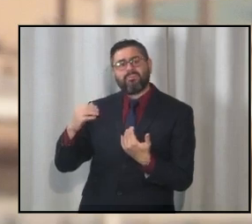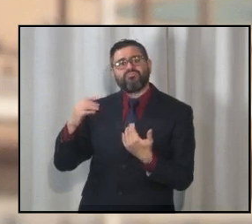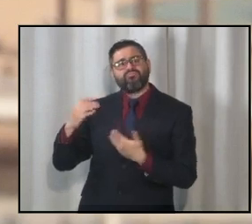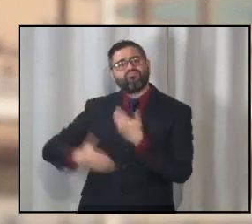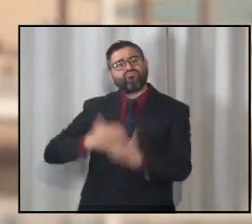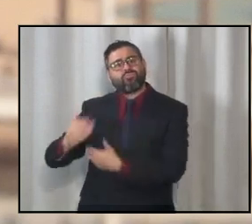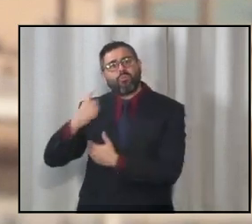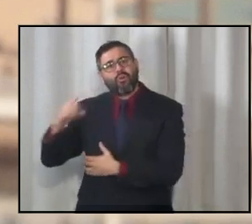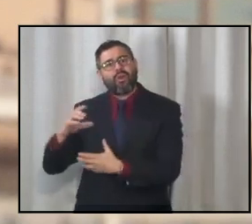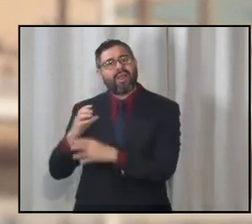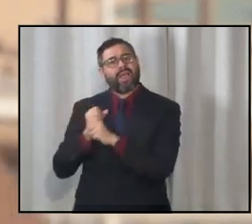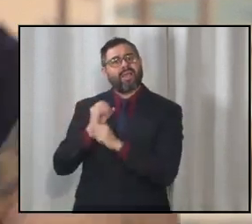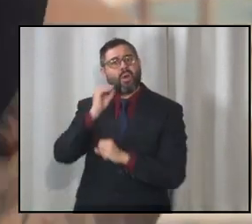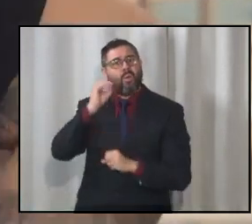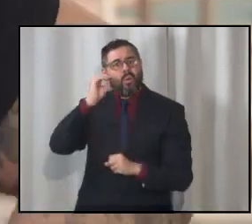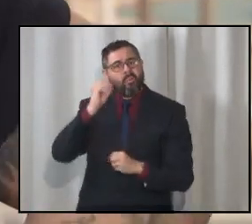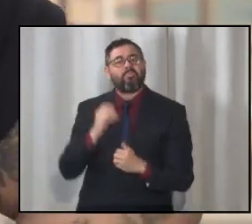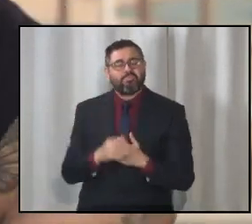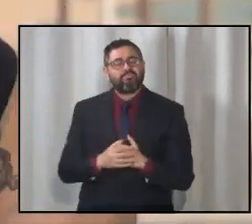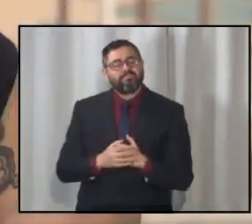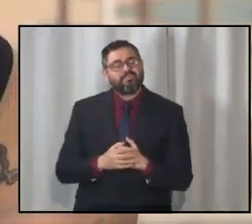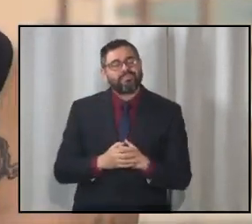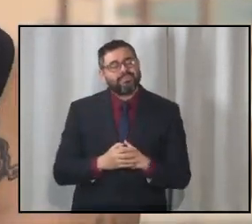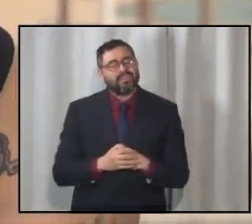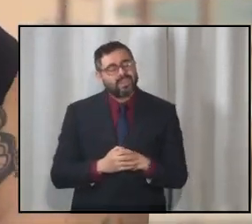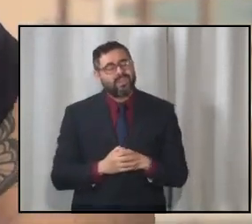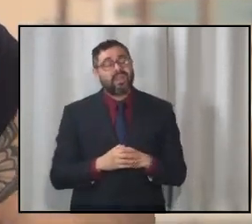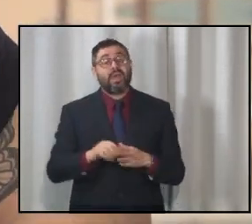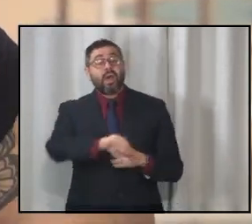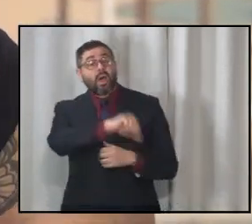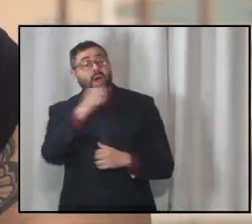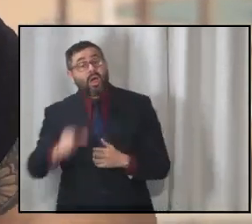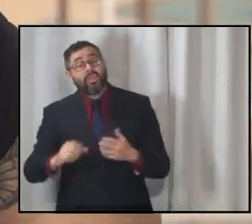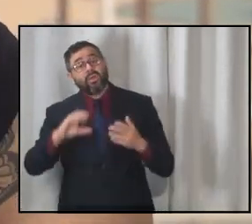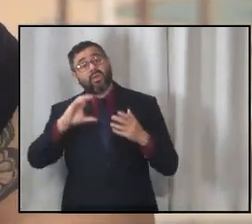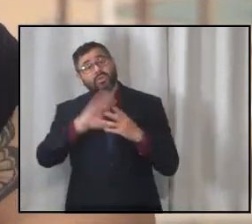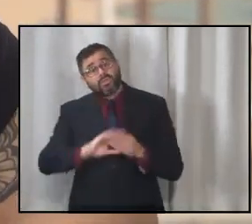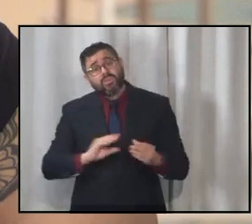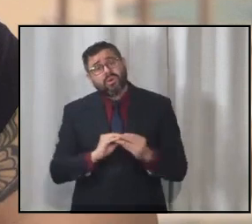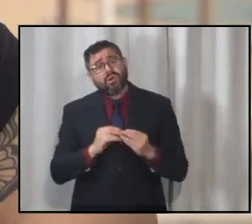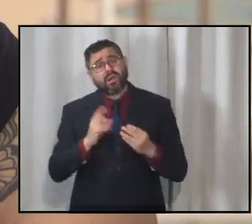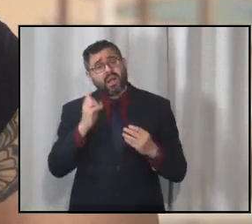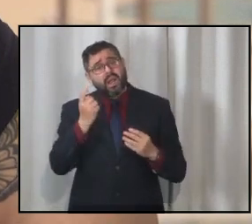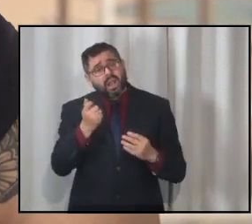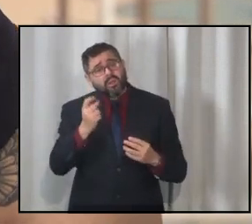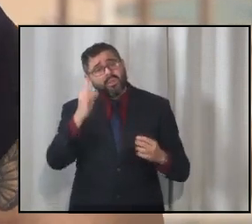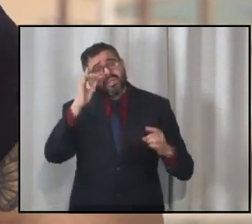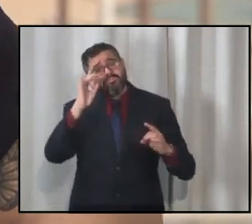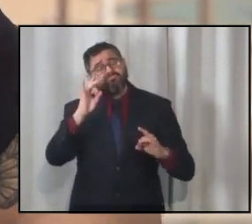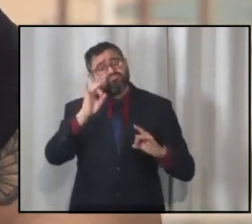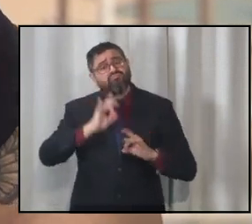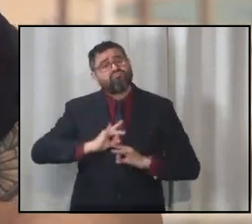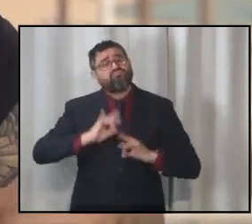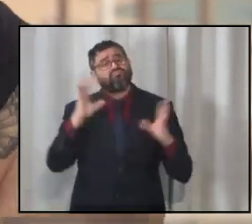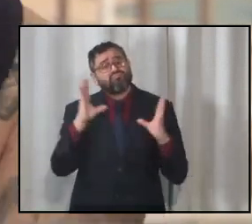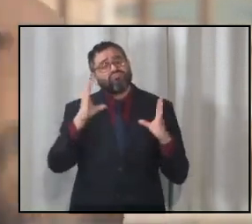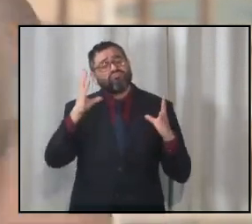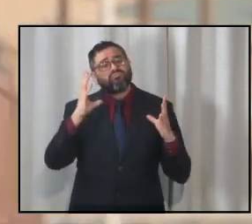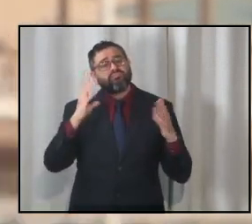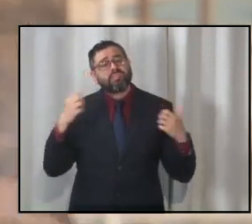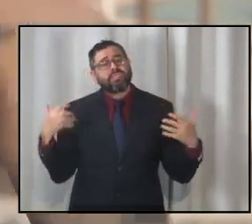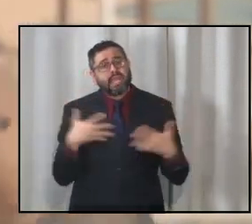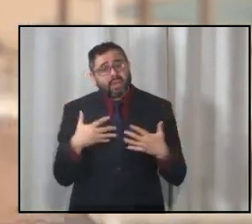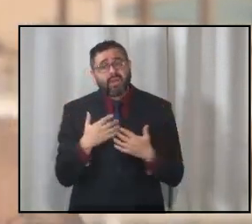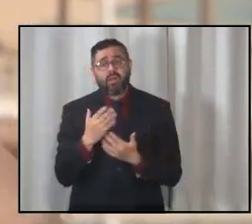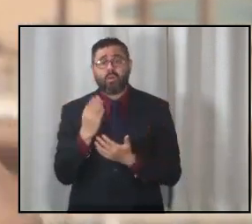that. Another story, which it can be a little scary, but at the same time, it's really cool that the MAC was there. An individual was having